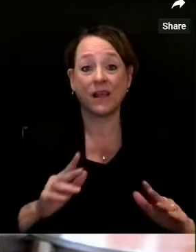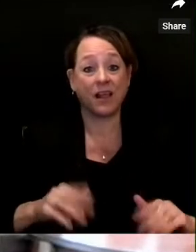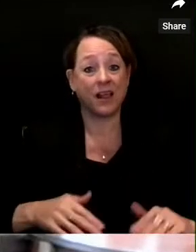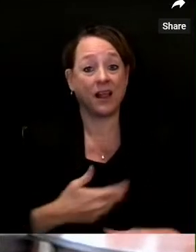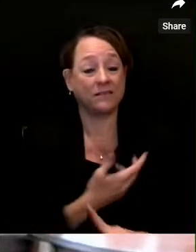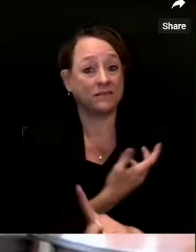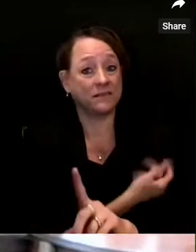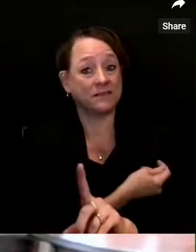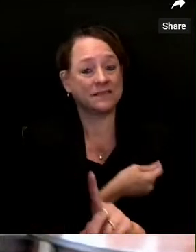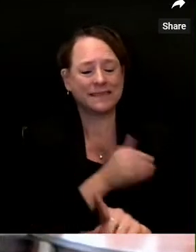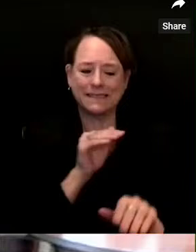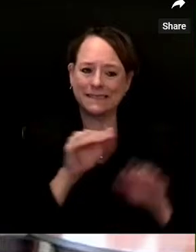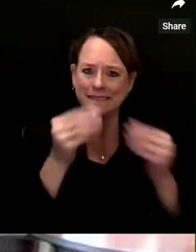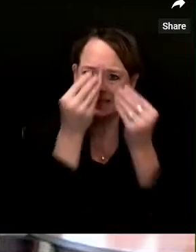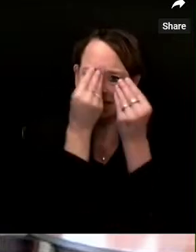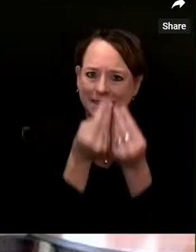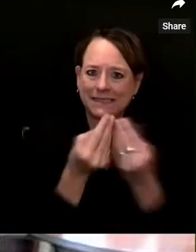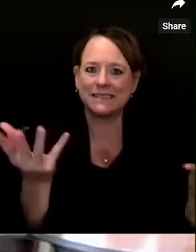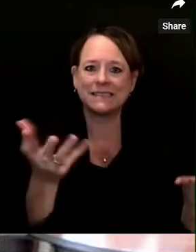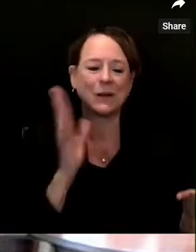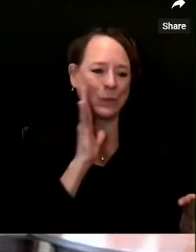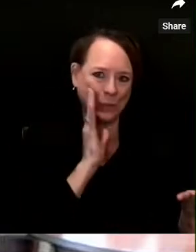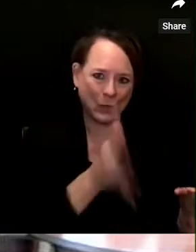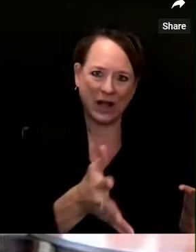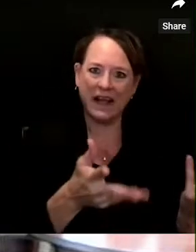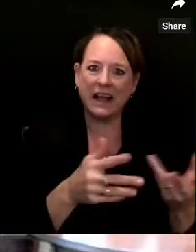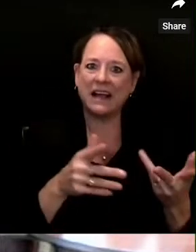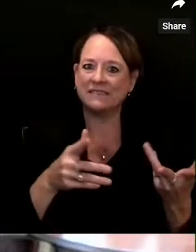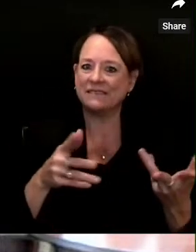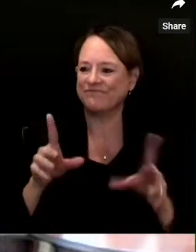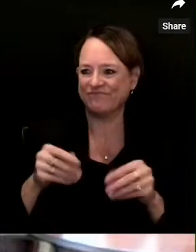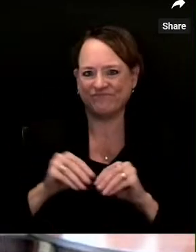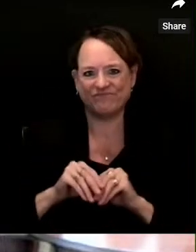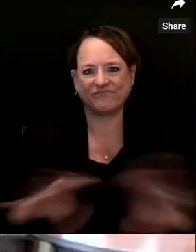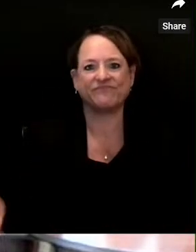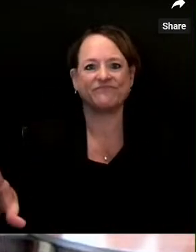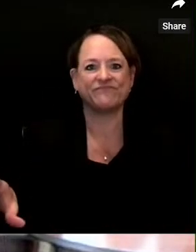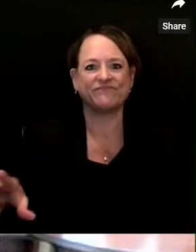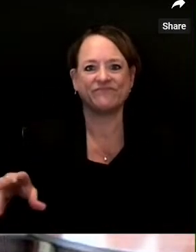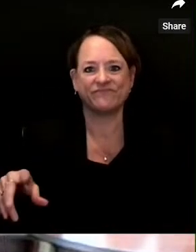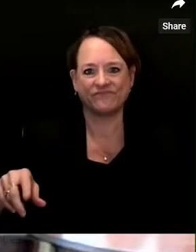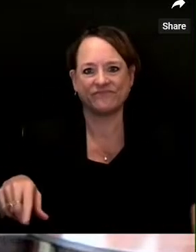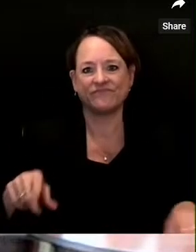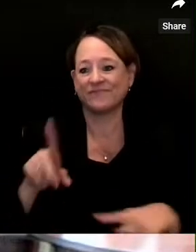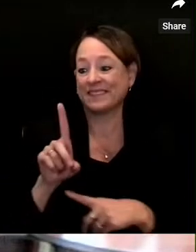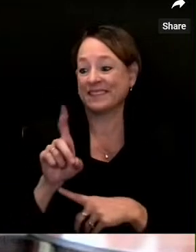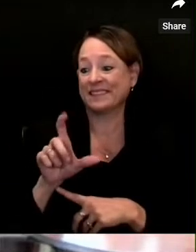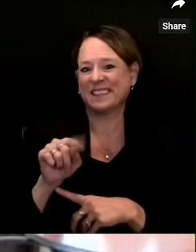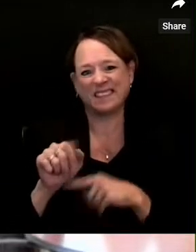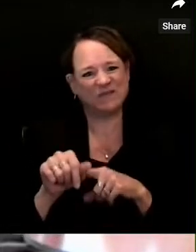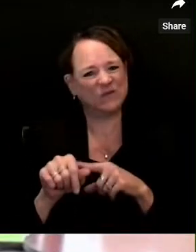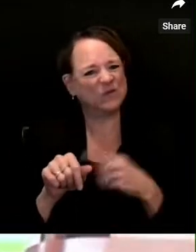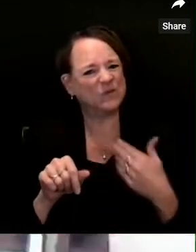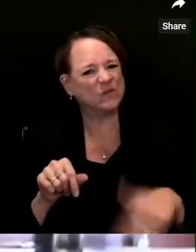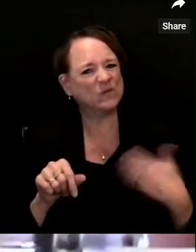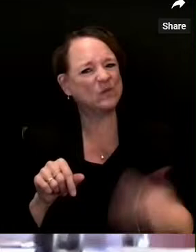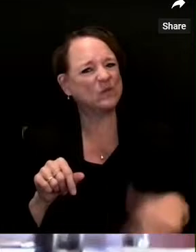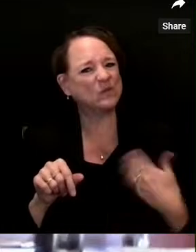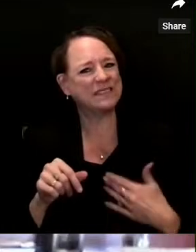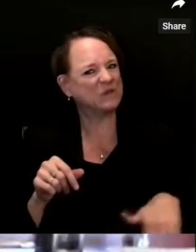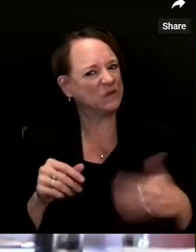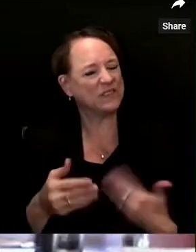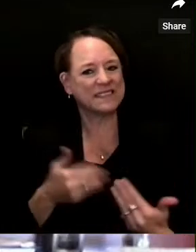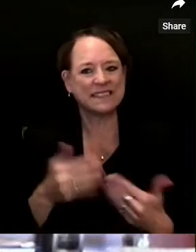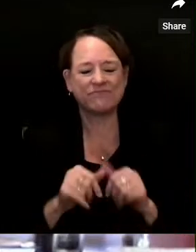likely to come down with COVID because of the high transmissibility of the Delta variant. And it's a sort of roll